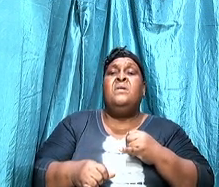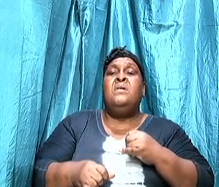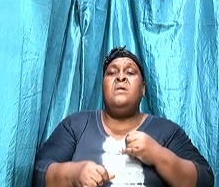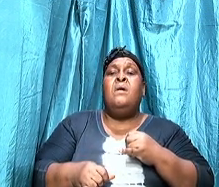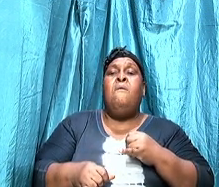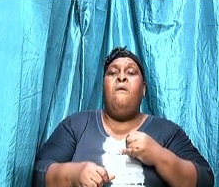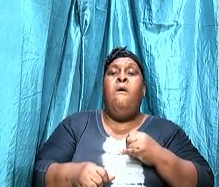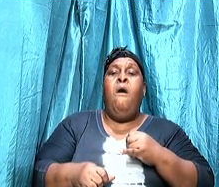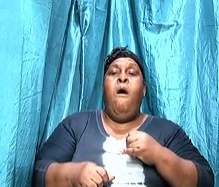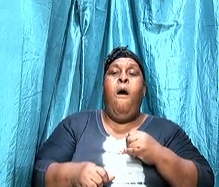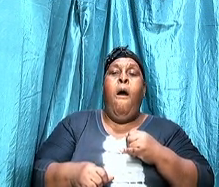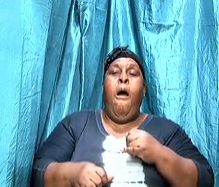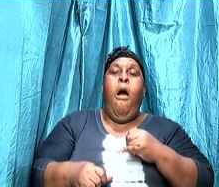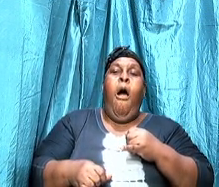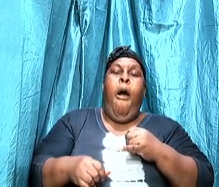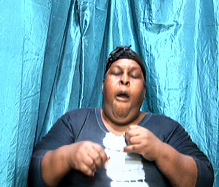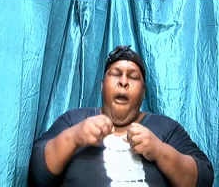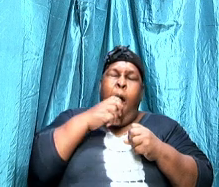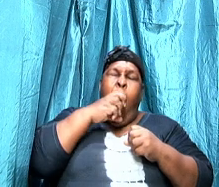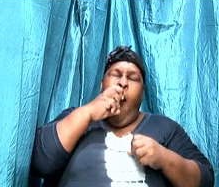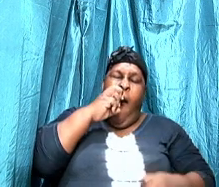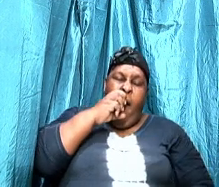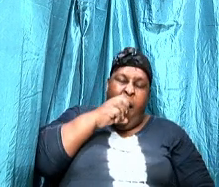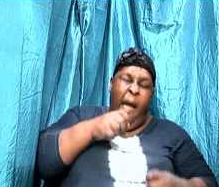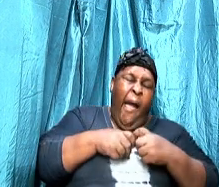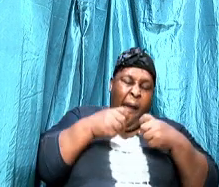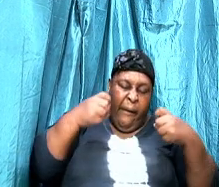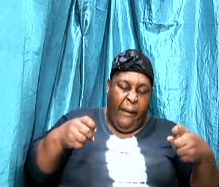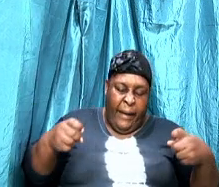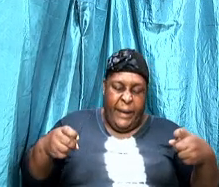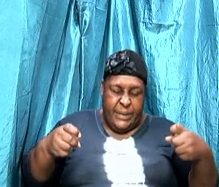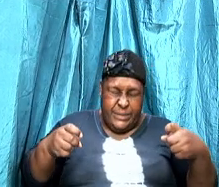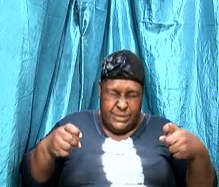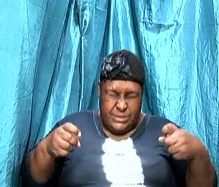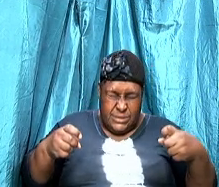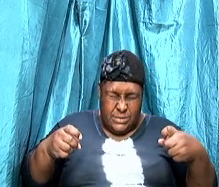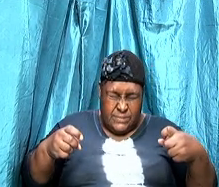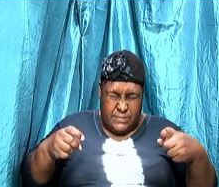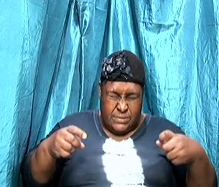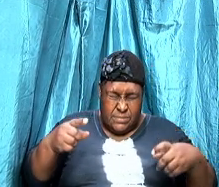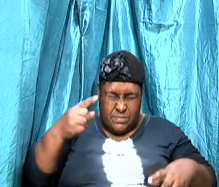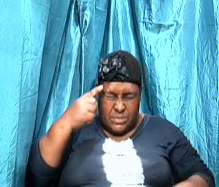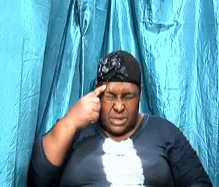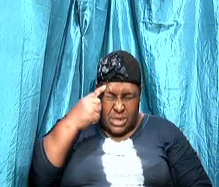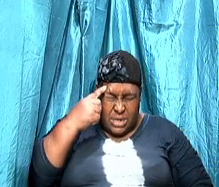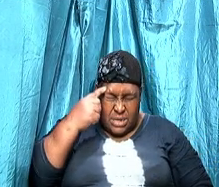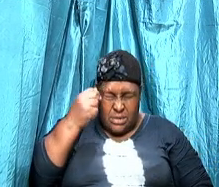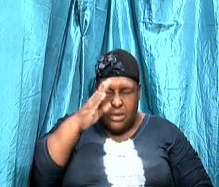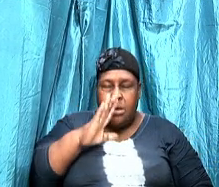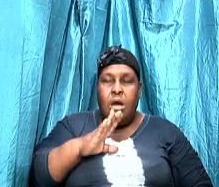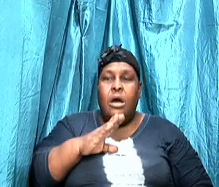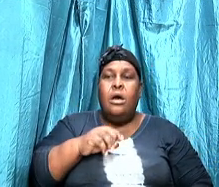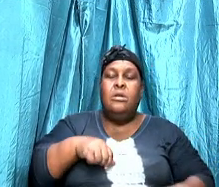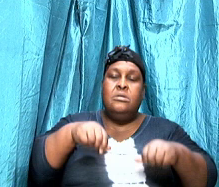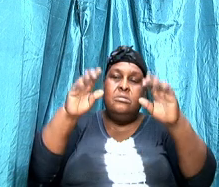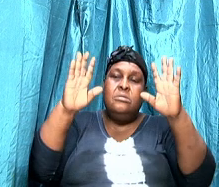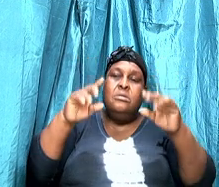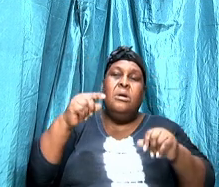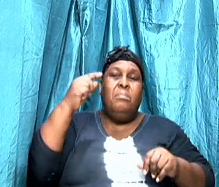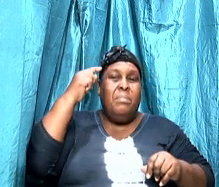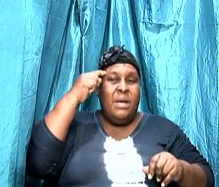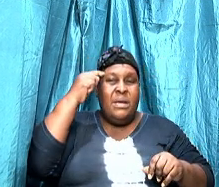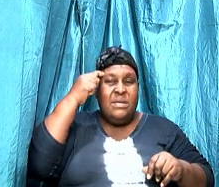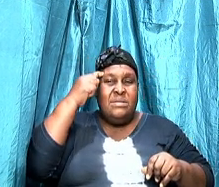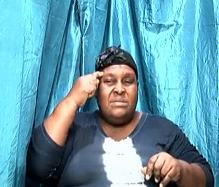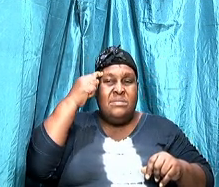debased mind or a reprobate mind. God gave them over to a mind that is debased. You know, a